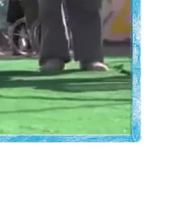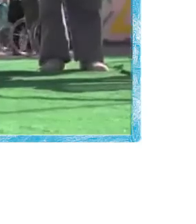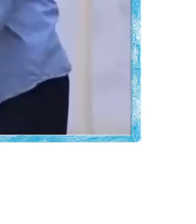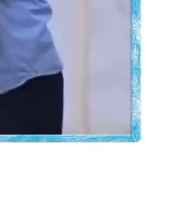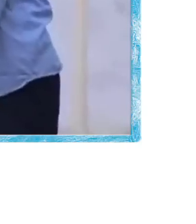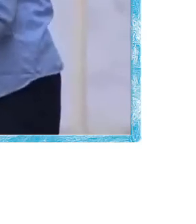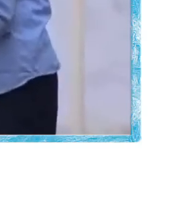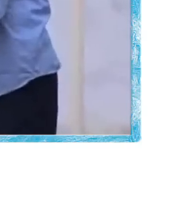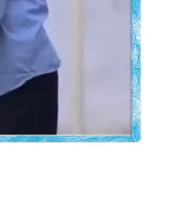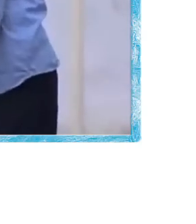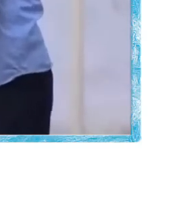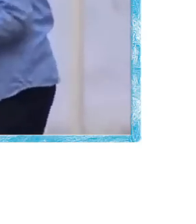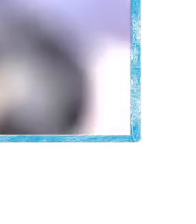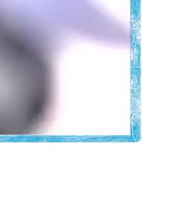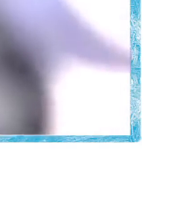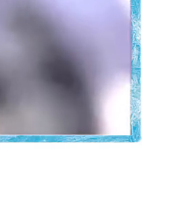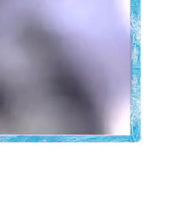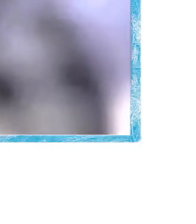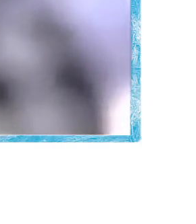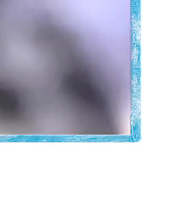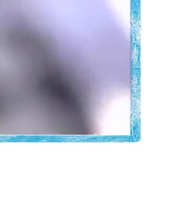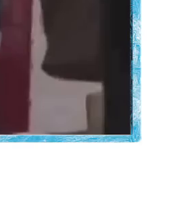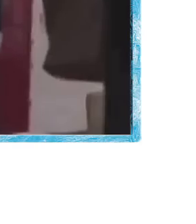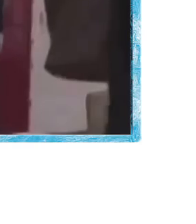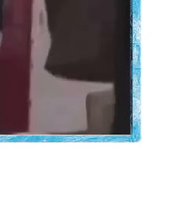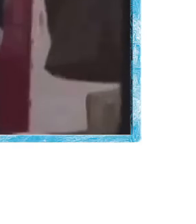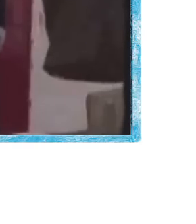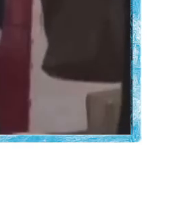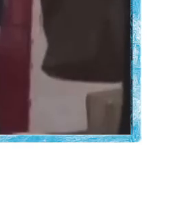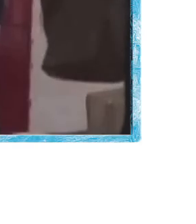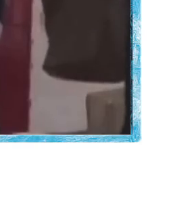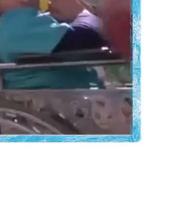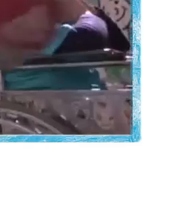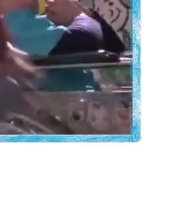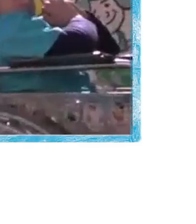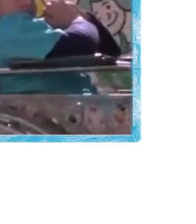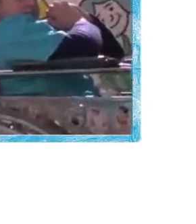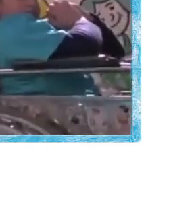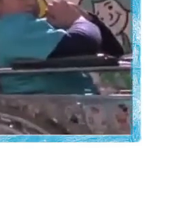Jordanian children with and without disabilities enjoying themselves playing sports such as basketball and fencing.